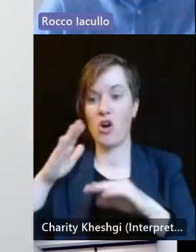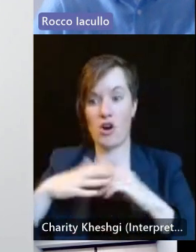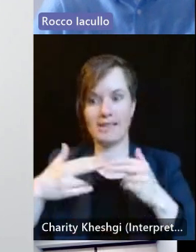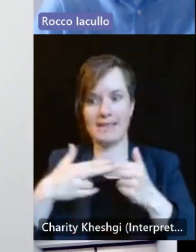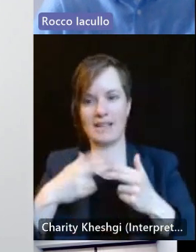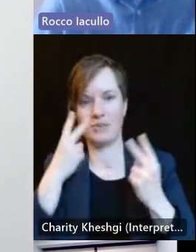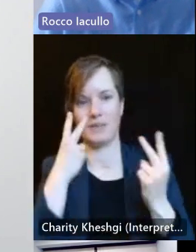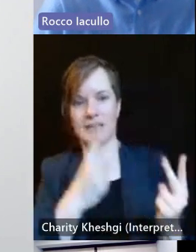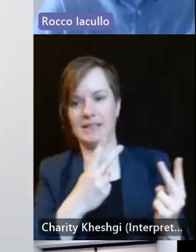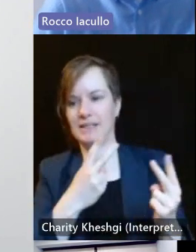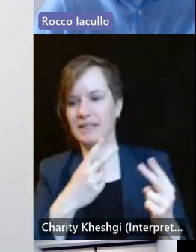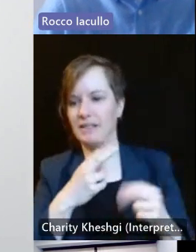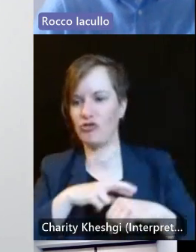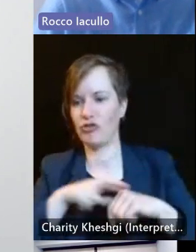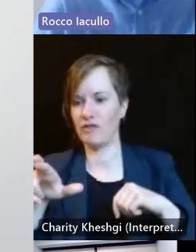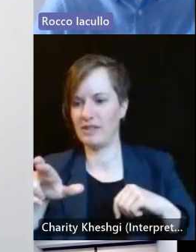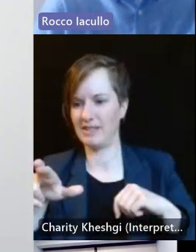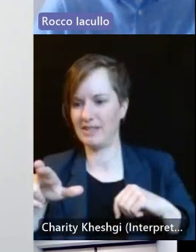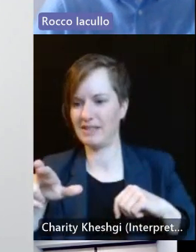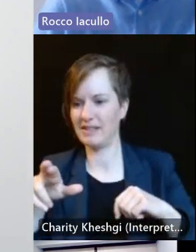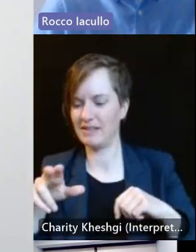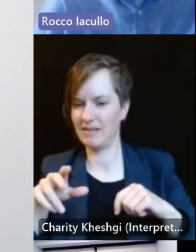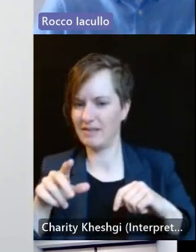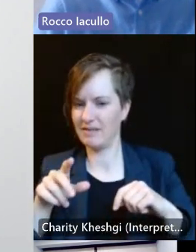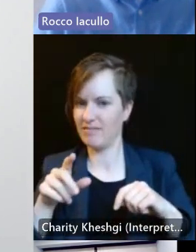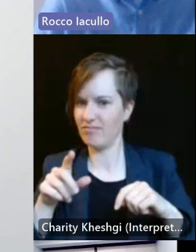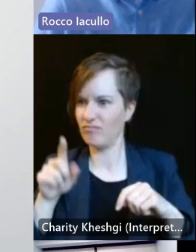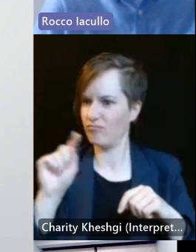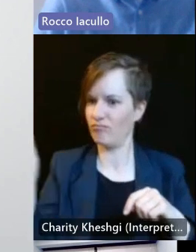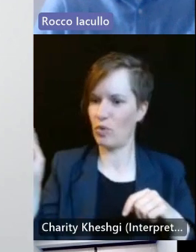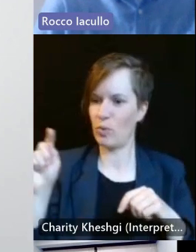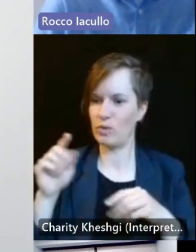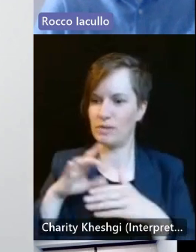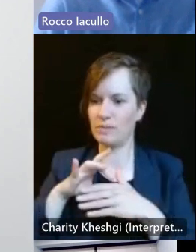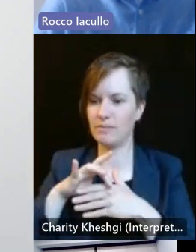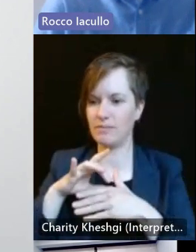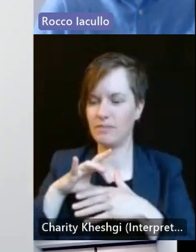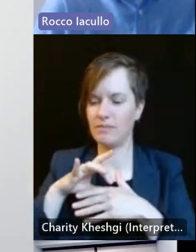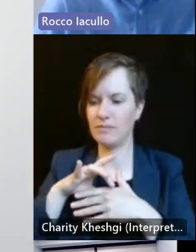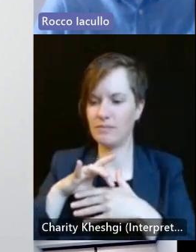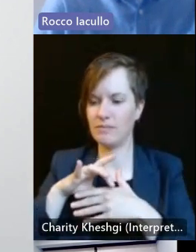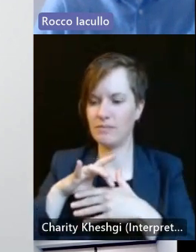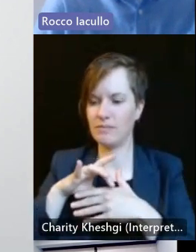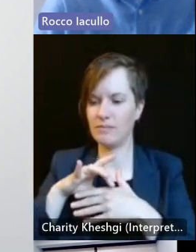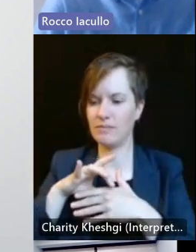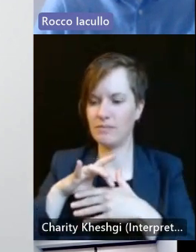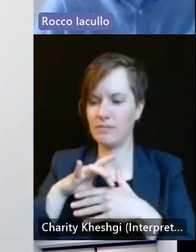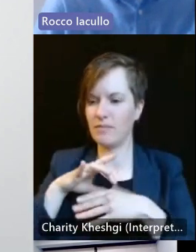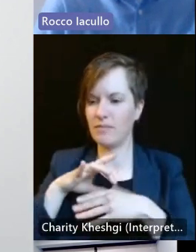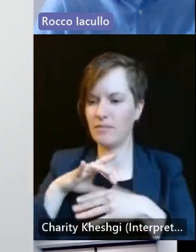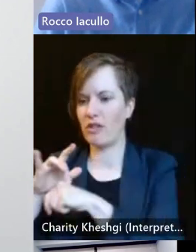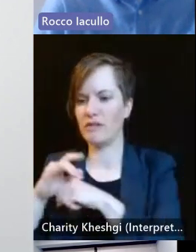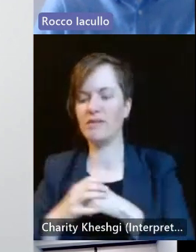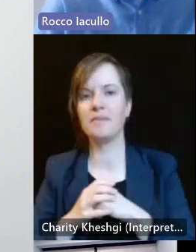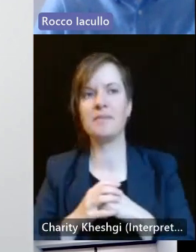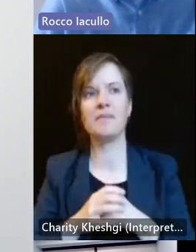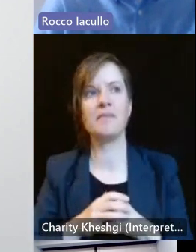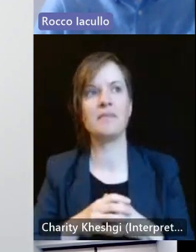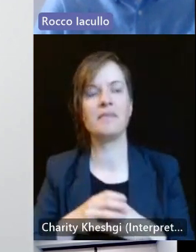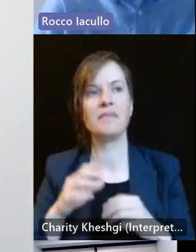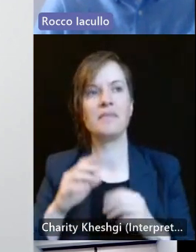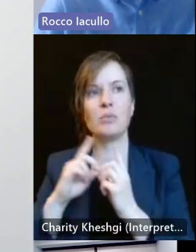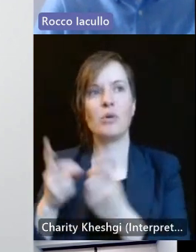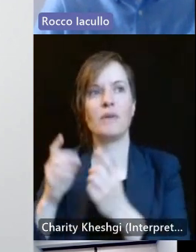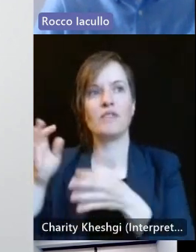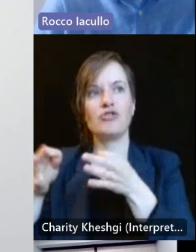to some of those materials. The Department of Justice has a few guidance documents